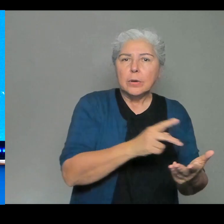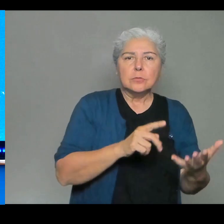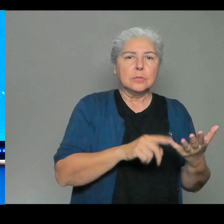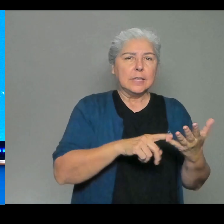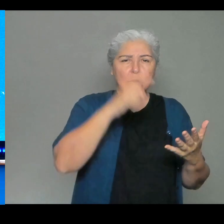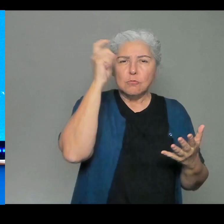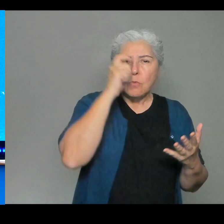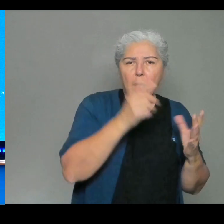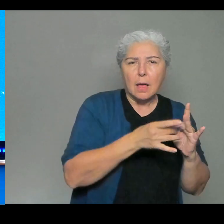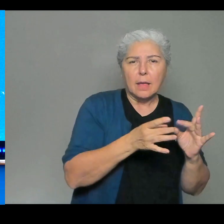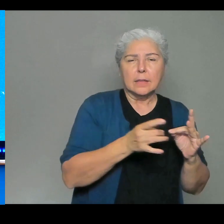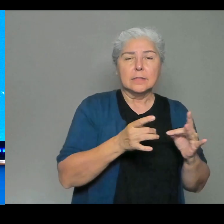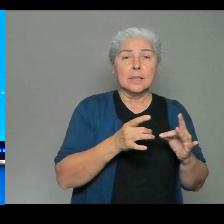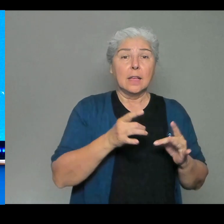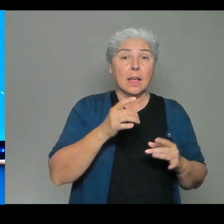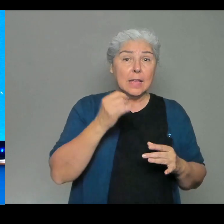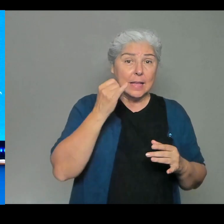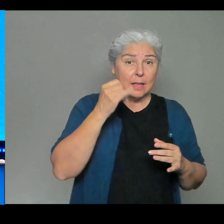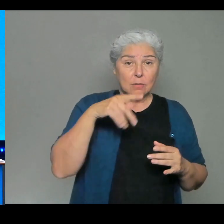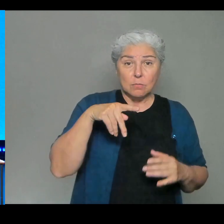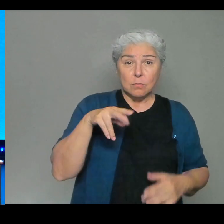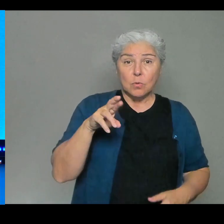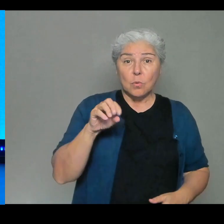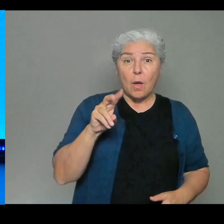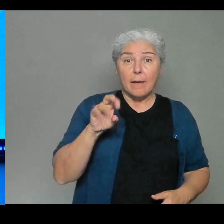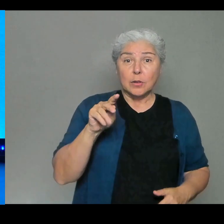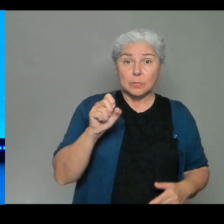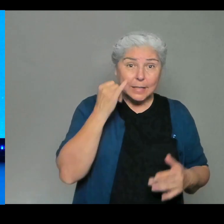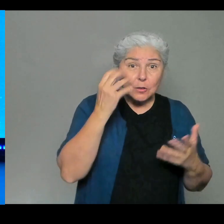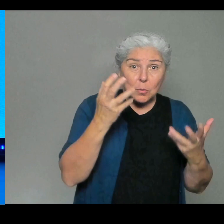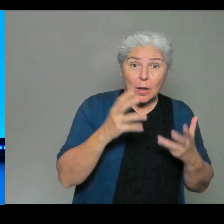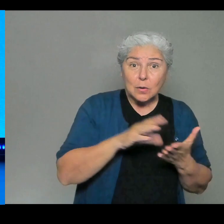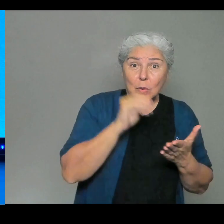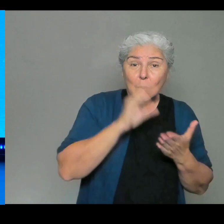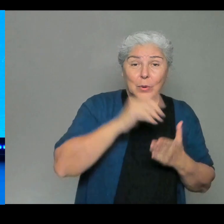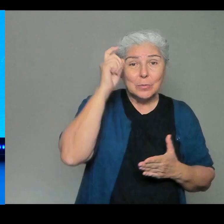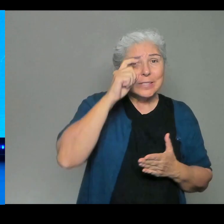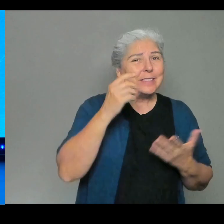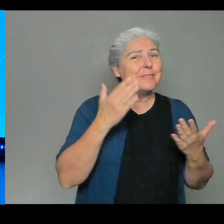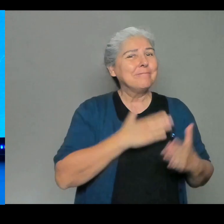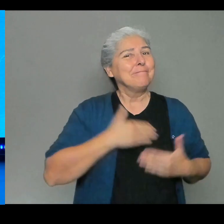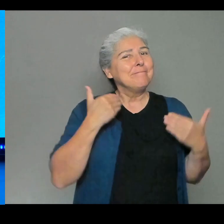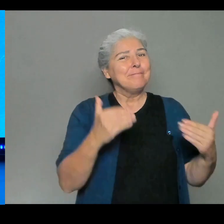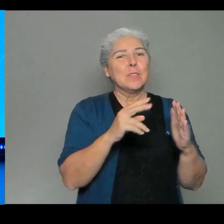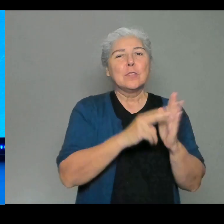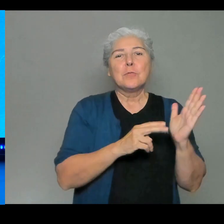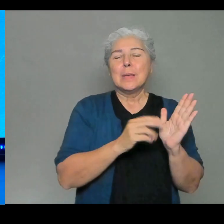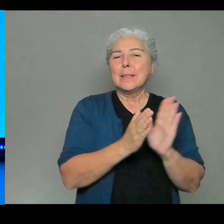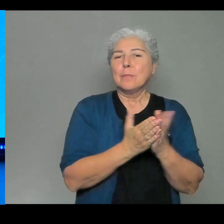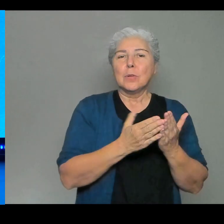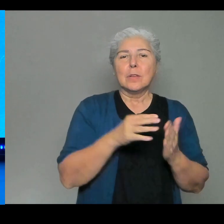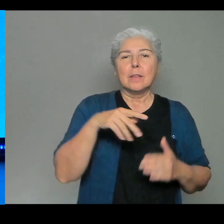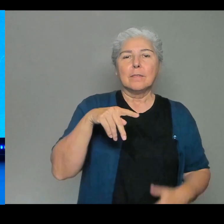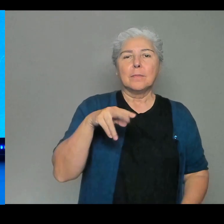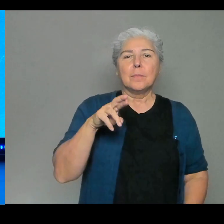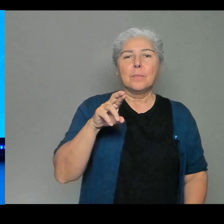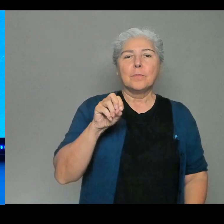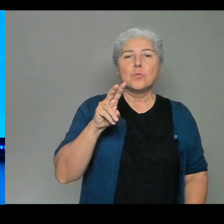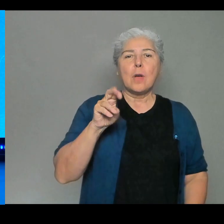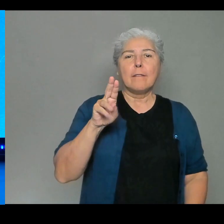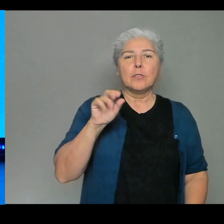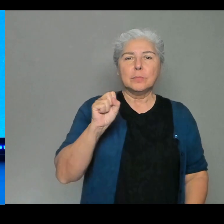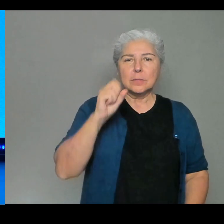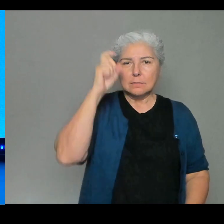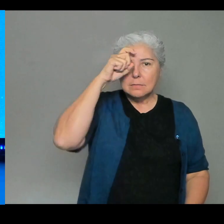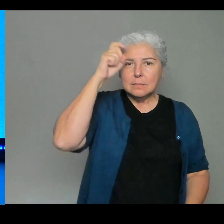There's wise saying, wisdom, proverbs. If you want to know wisdom, how many of y'all want to get wisdom? Read the book of Proverbs. It has